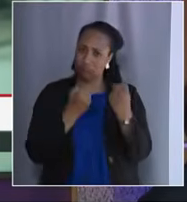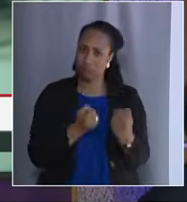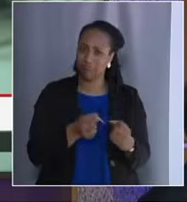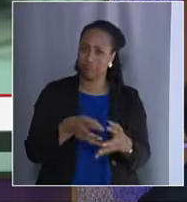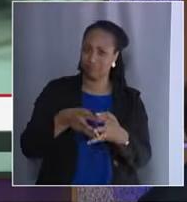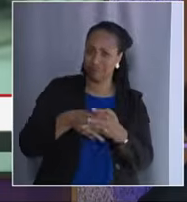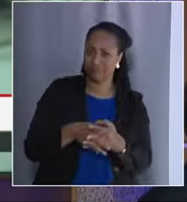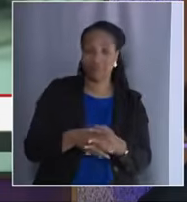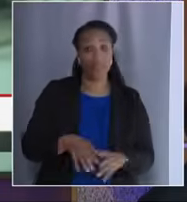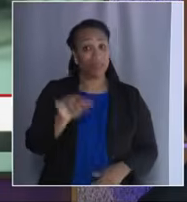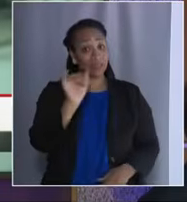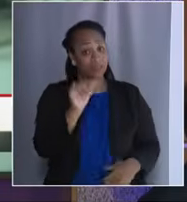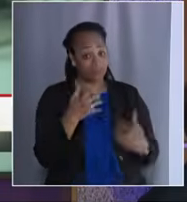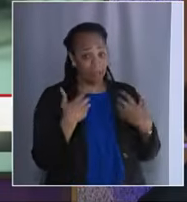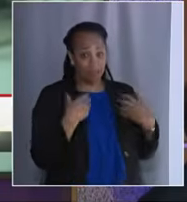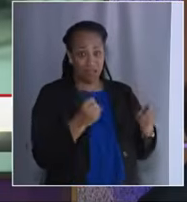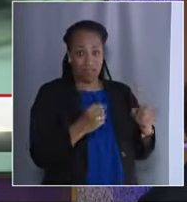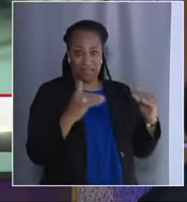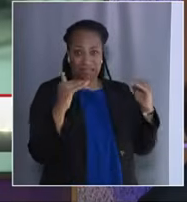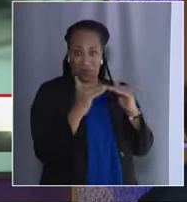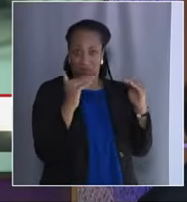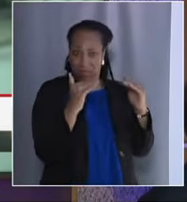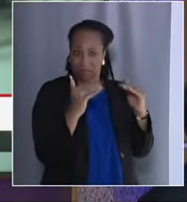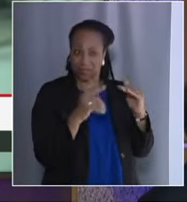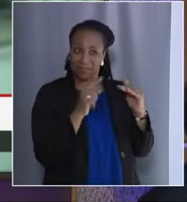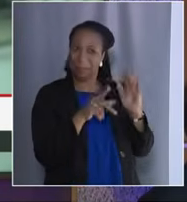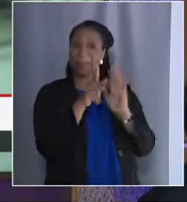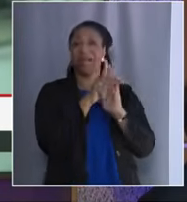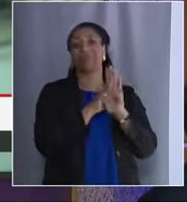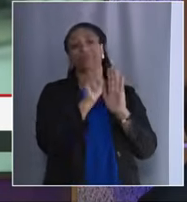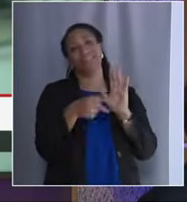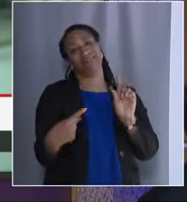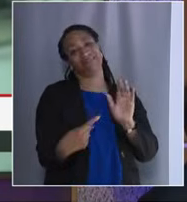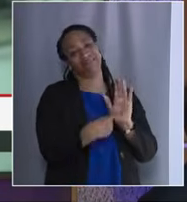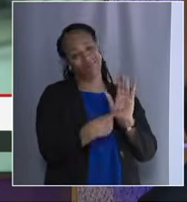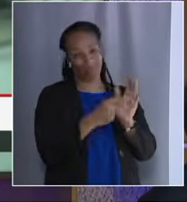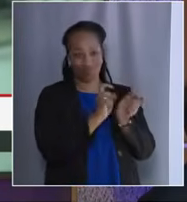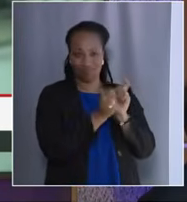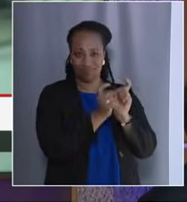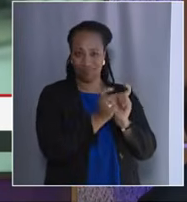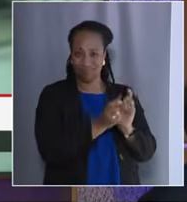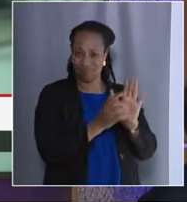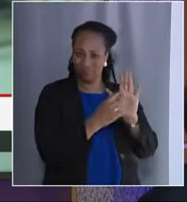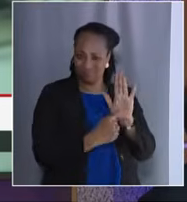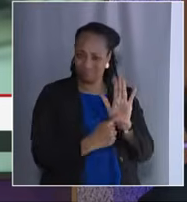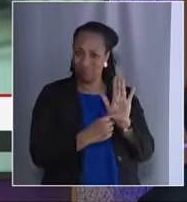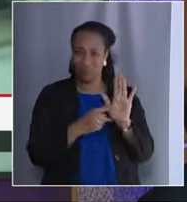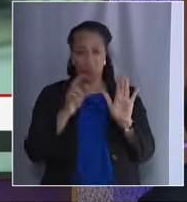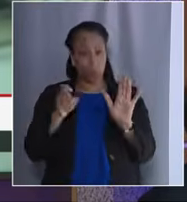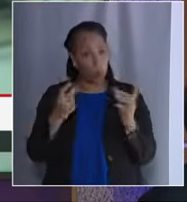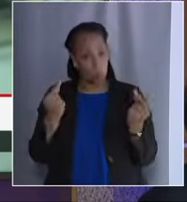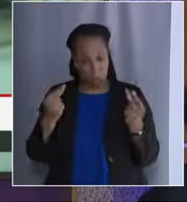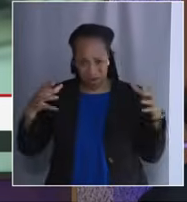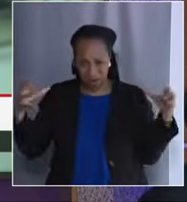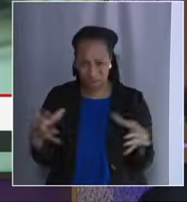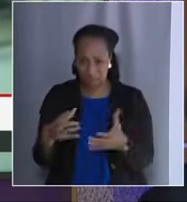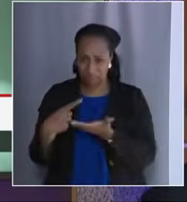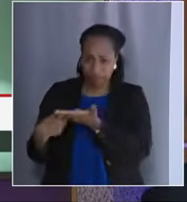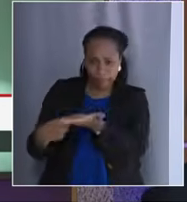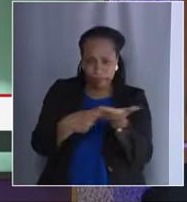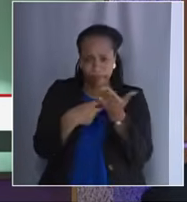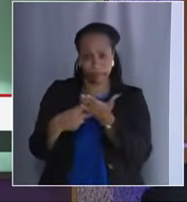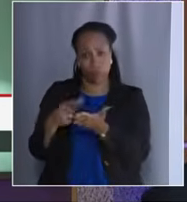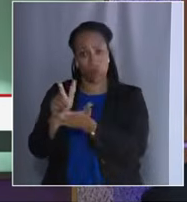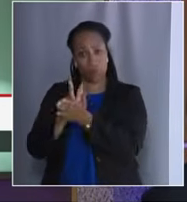also have to influence policy. And being right here at the epicenter, we're able to engage with legislators, with lobbyists,